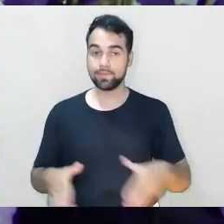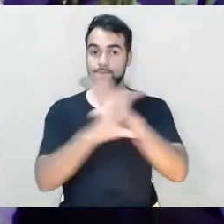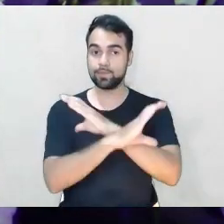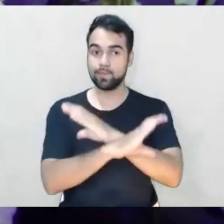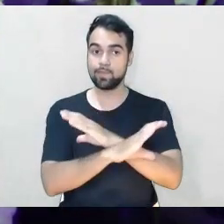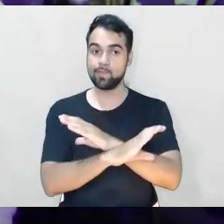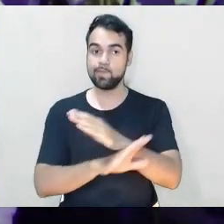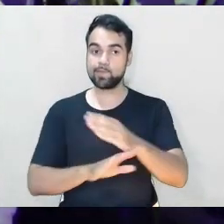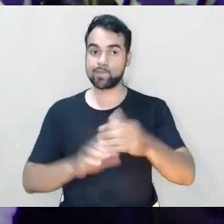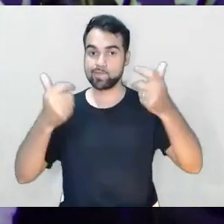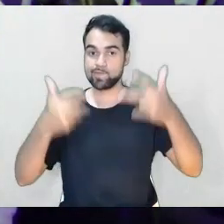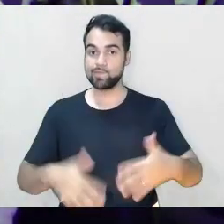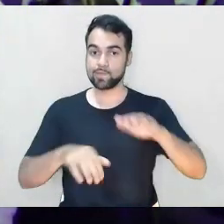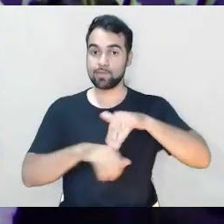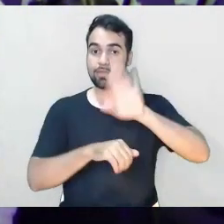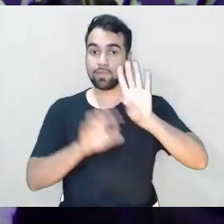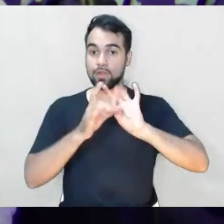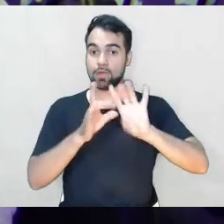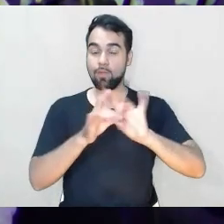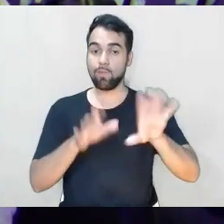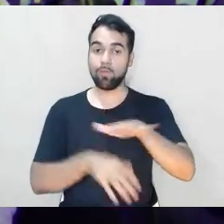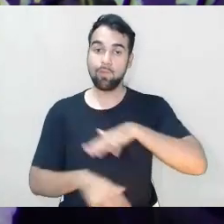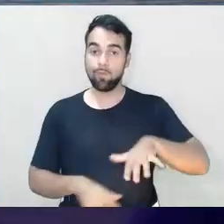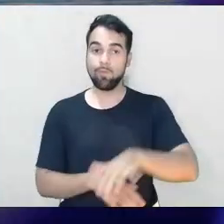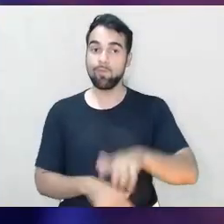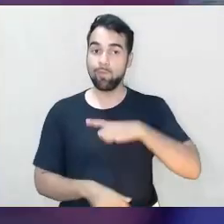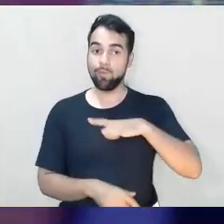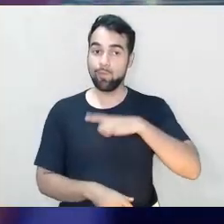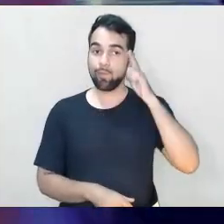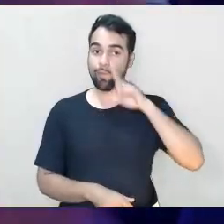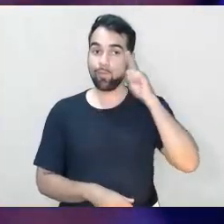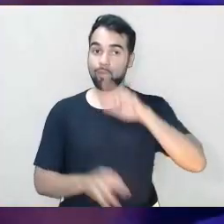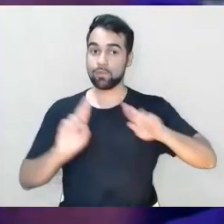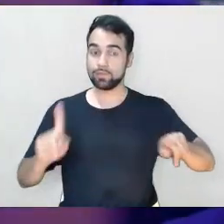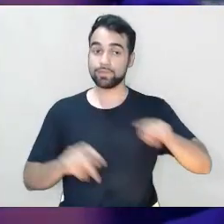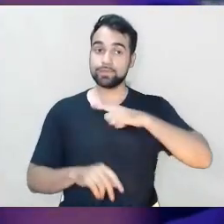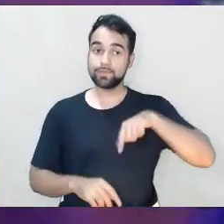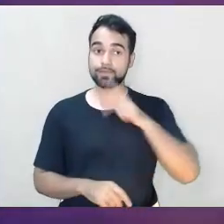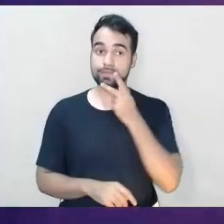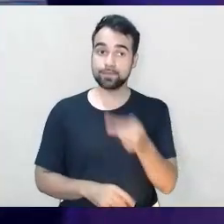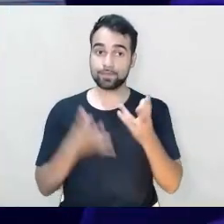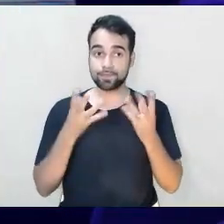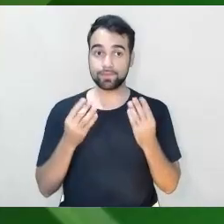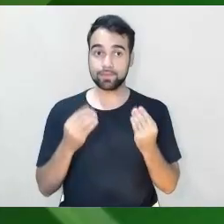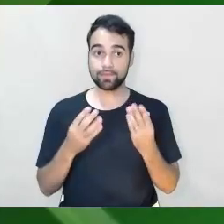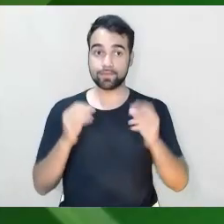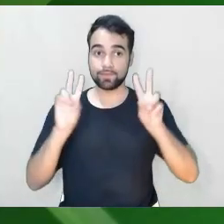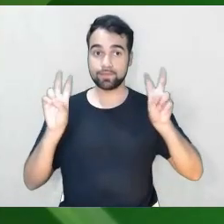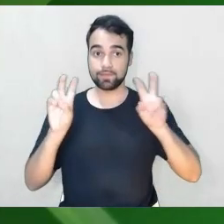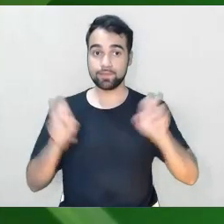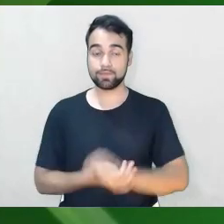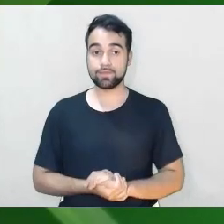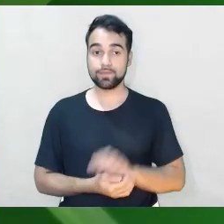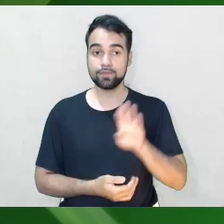complete and having more availability of the network. And you can differentiate that because the customers